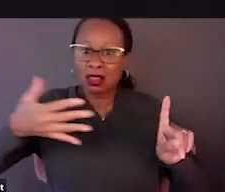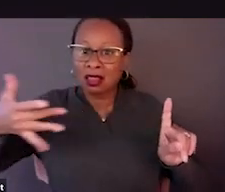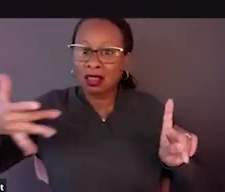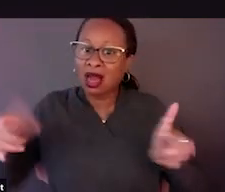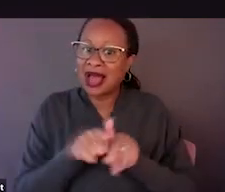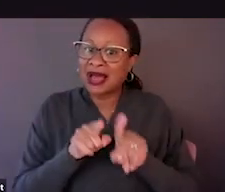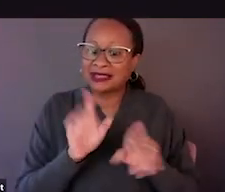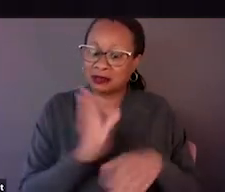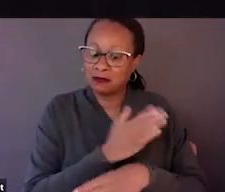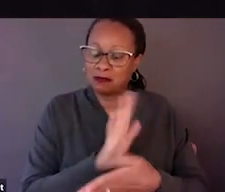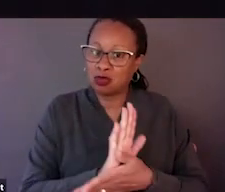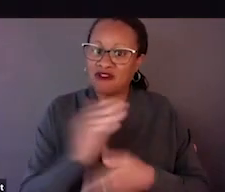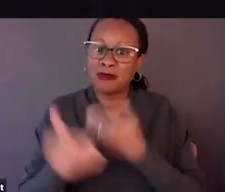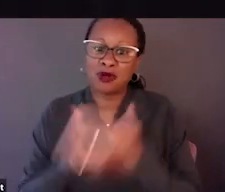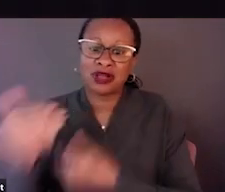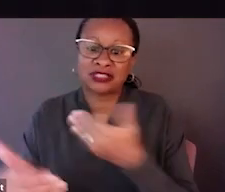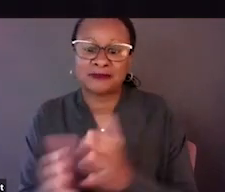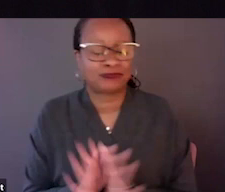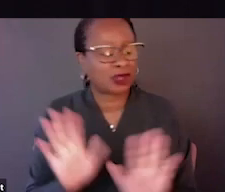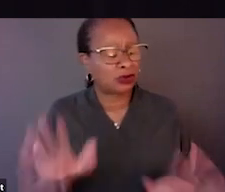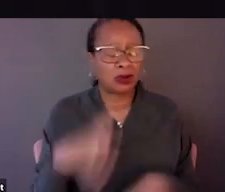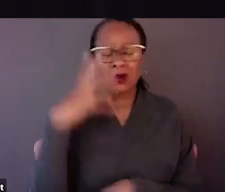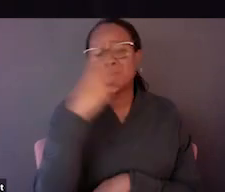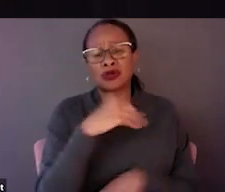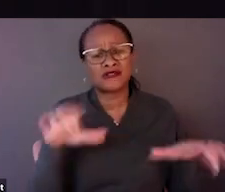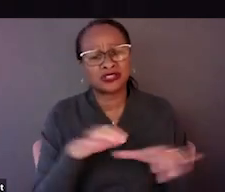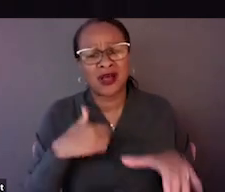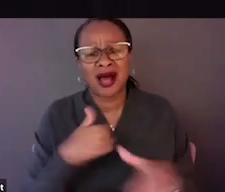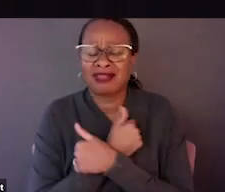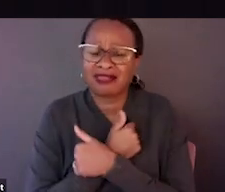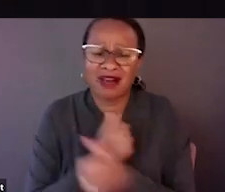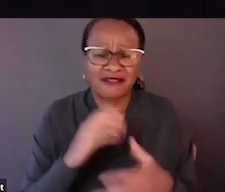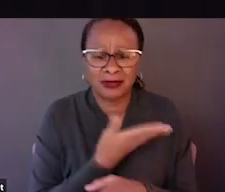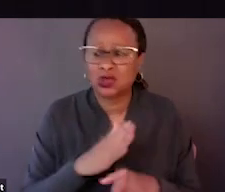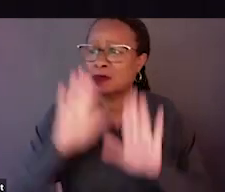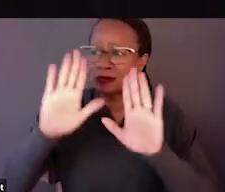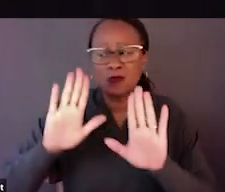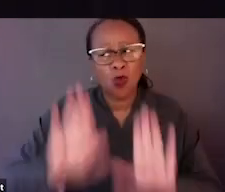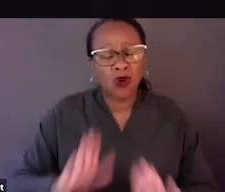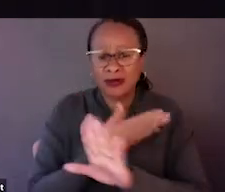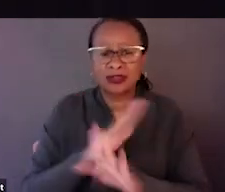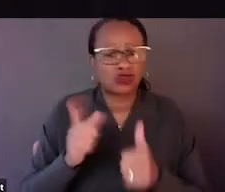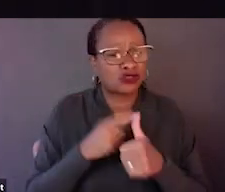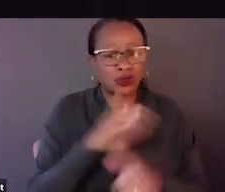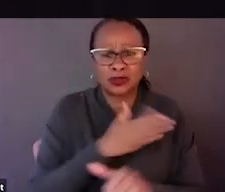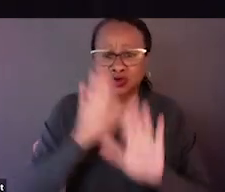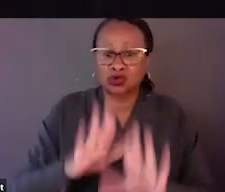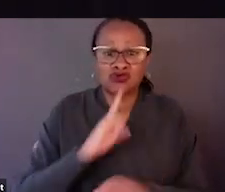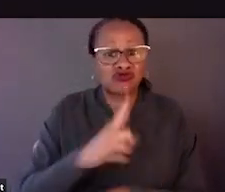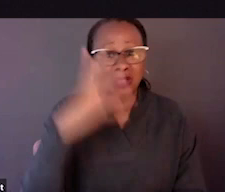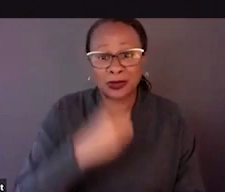movie progresses. It was beautifully done. I loved the music quite a bit. Wasn't the music great? The original music that we heard, it was really